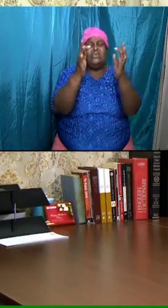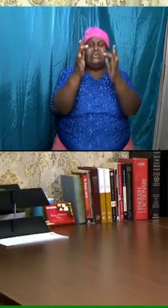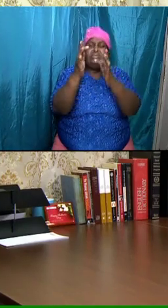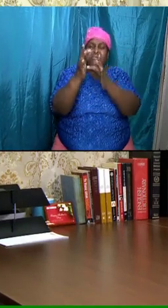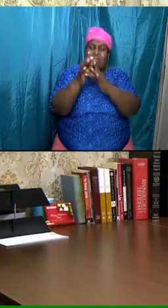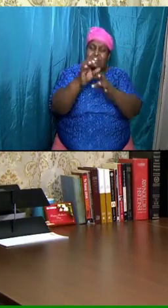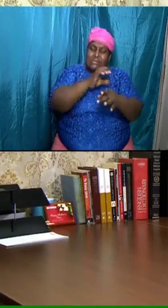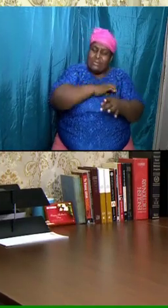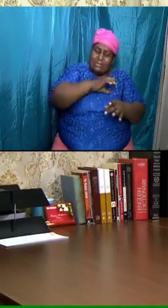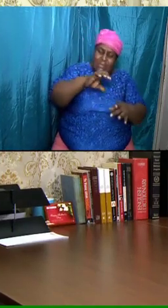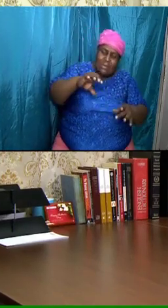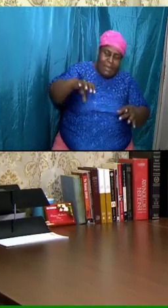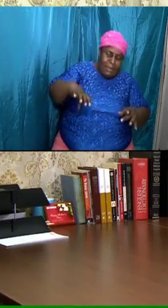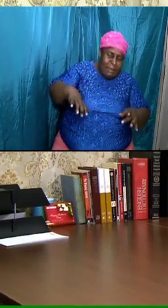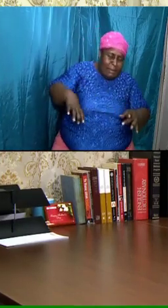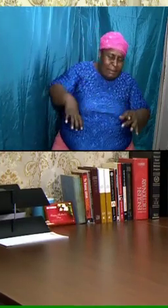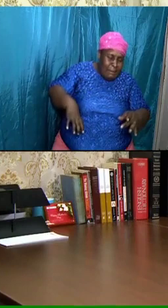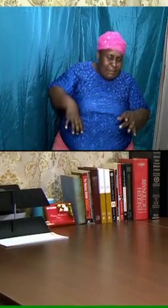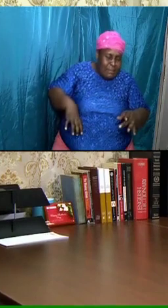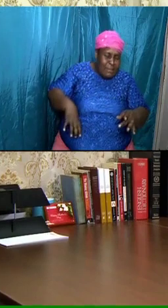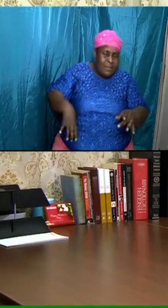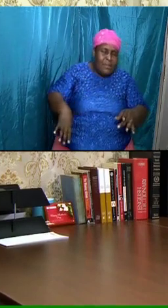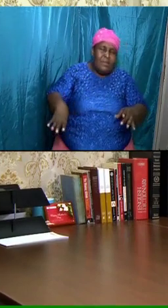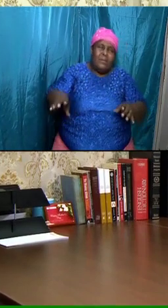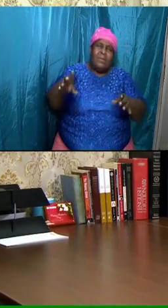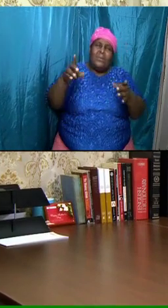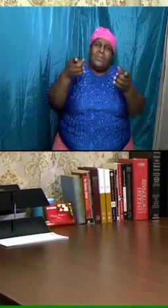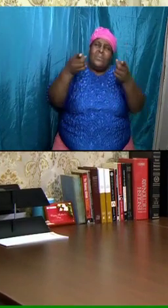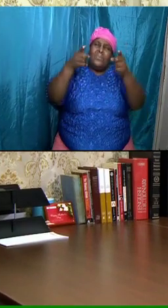extremely extremely